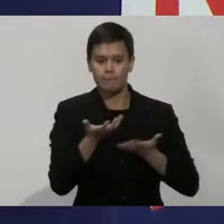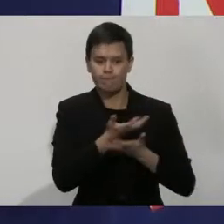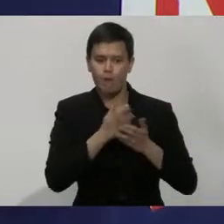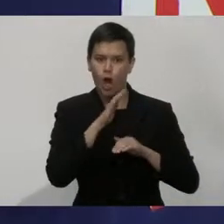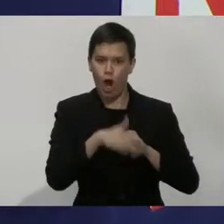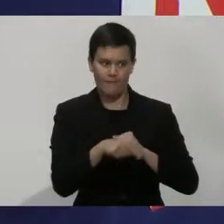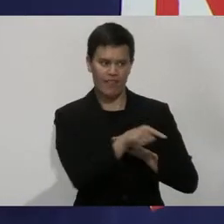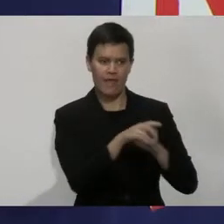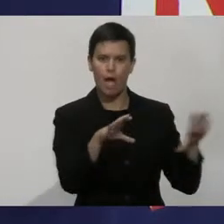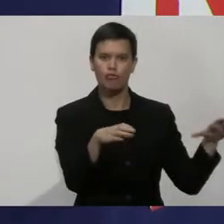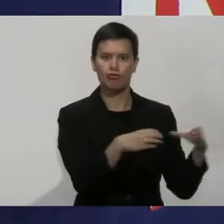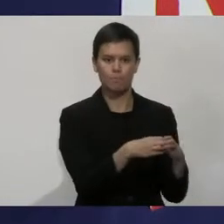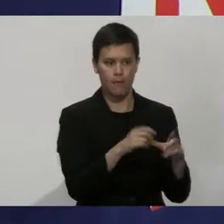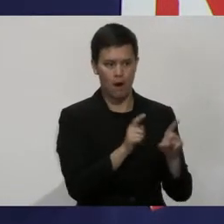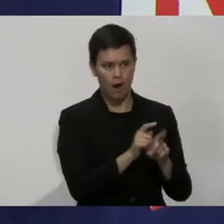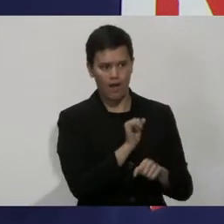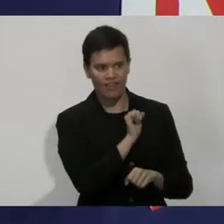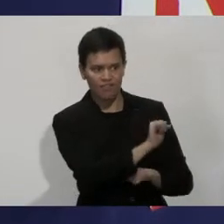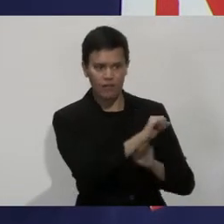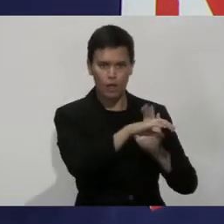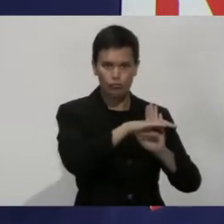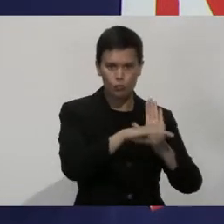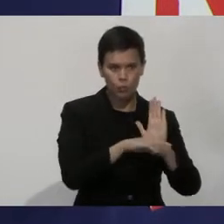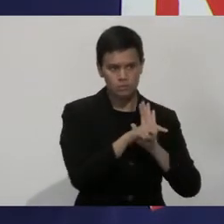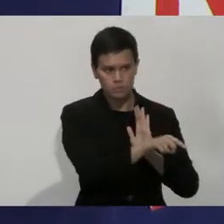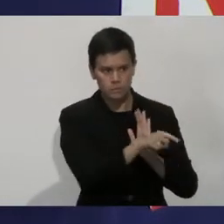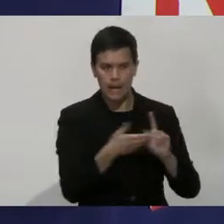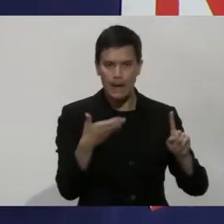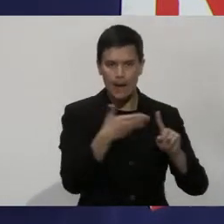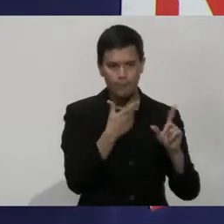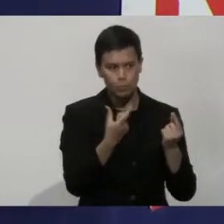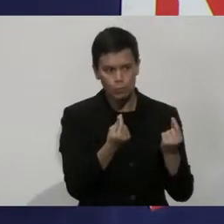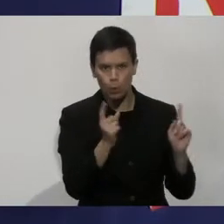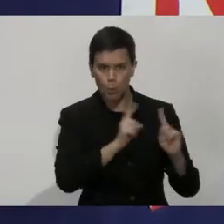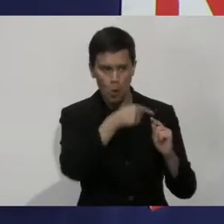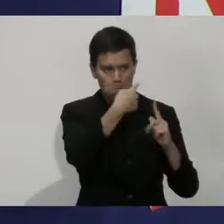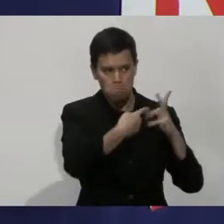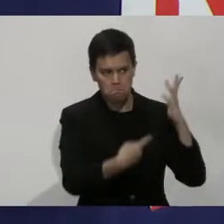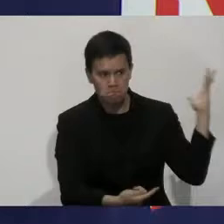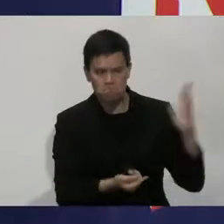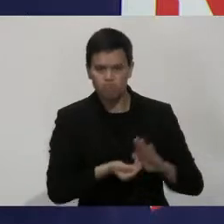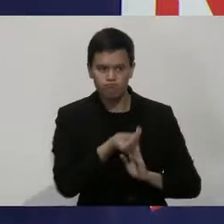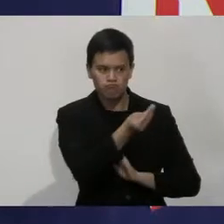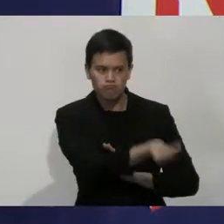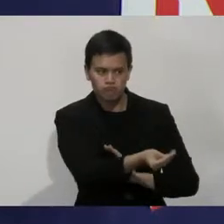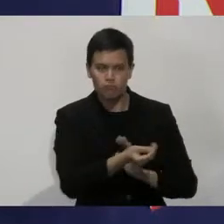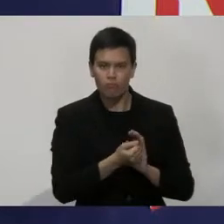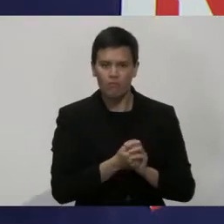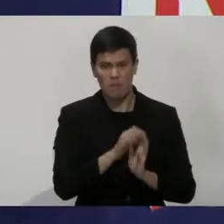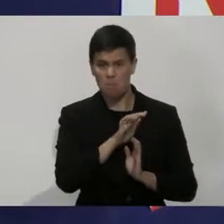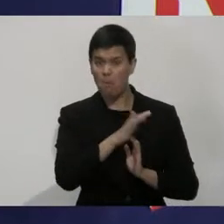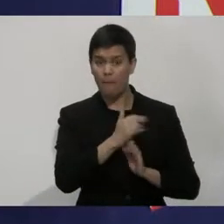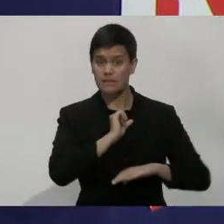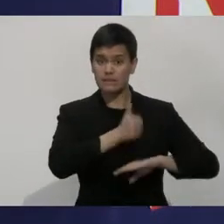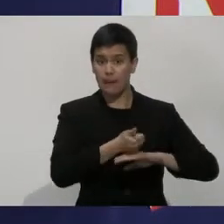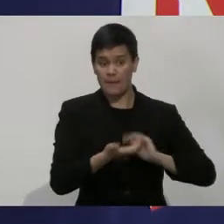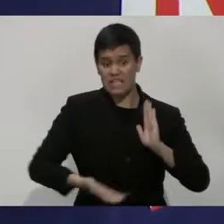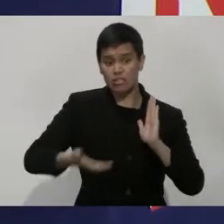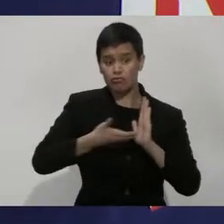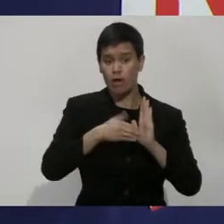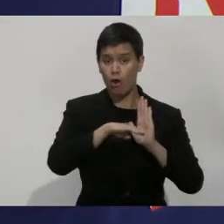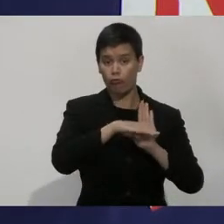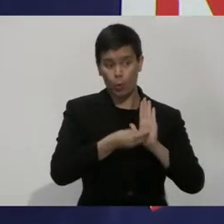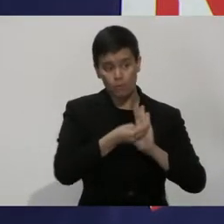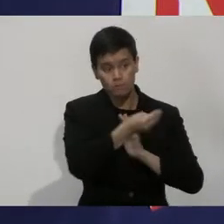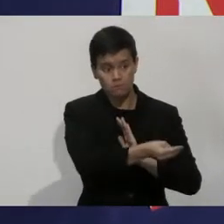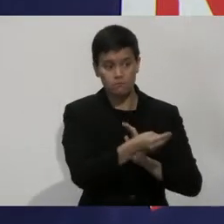members of that group, whether there's any additional sort of whether there's anything additional that we put around that to make sure that everybody has confidence